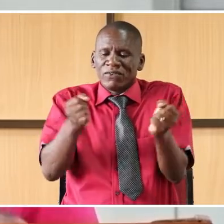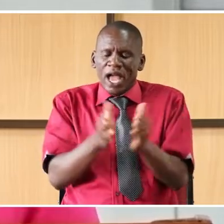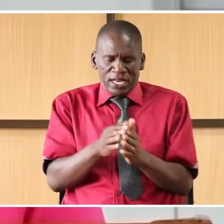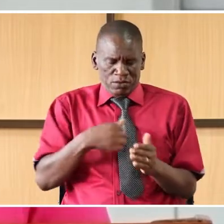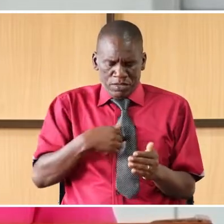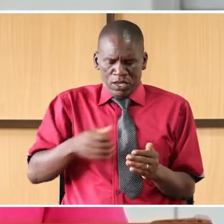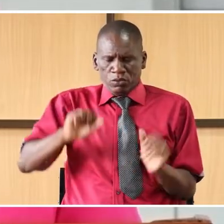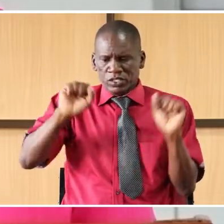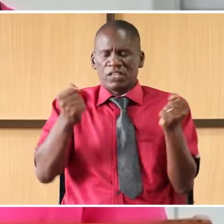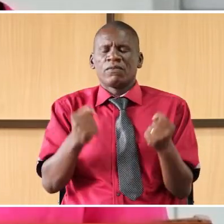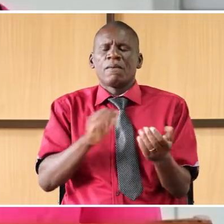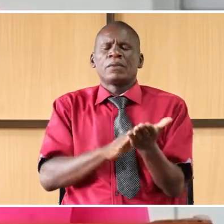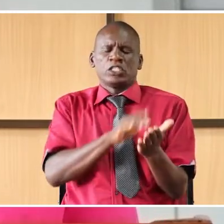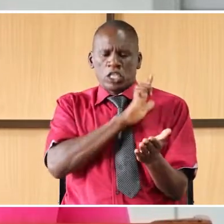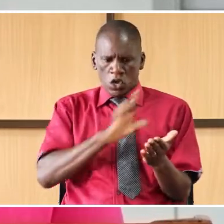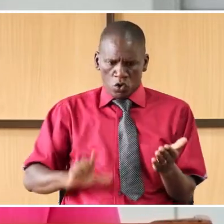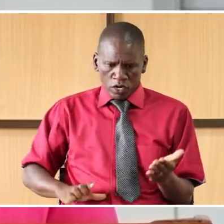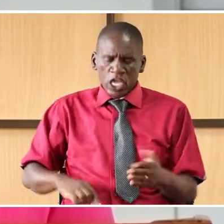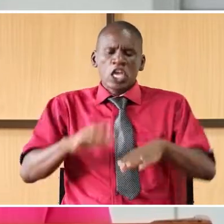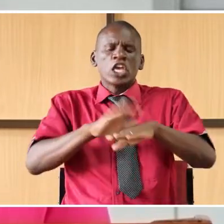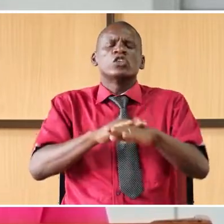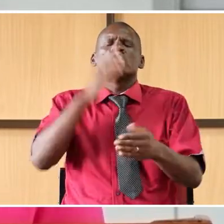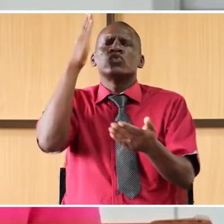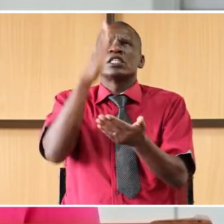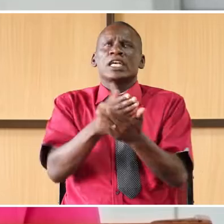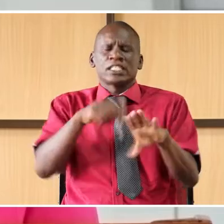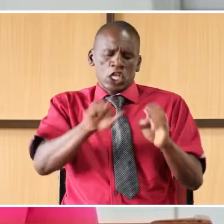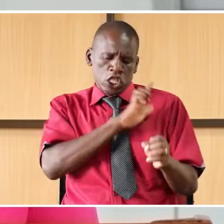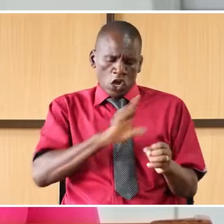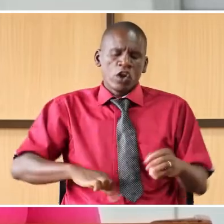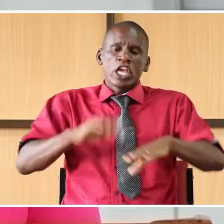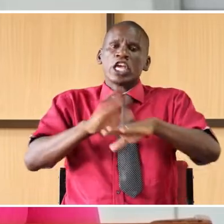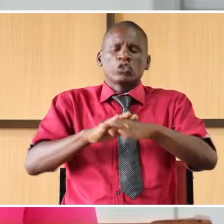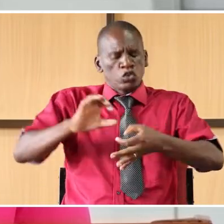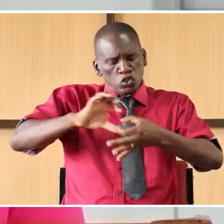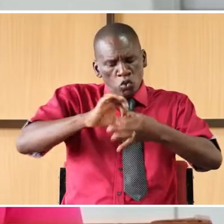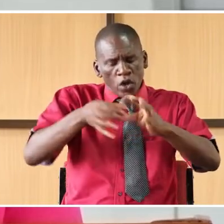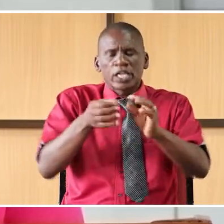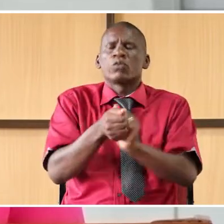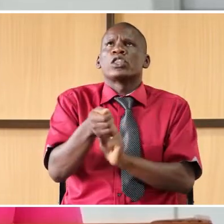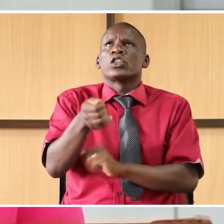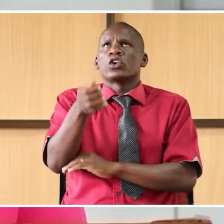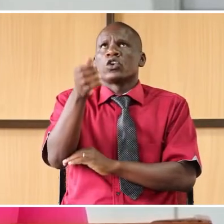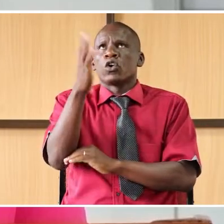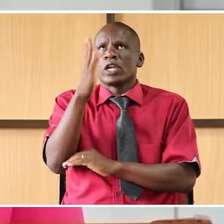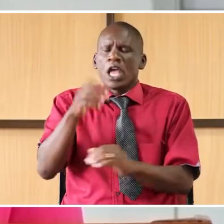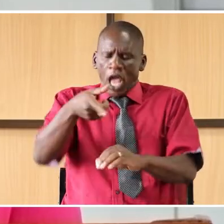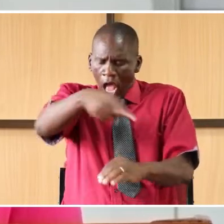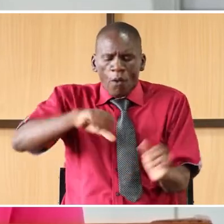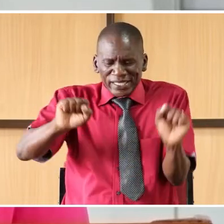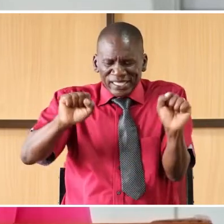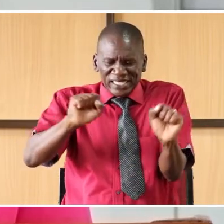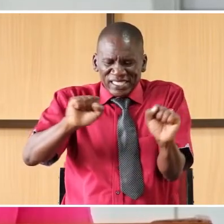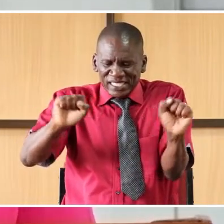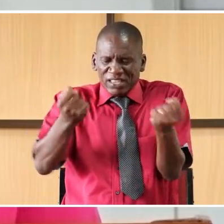were safe. Praise God. It's good to trust in the Lord. It's good to connect in him. Our safety is in the